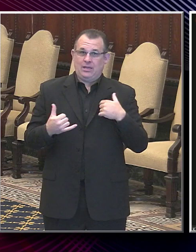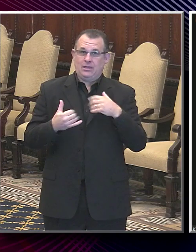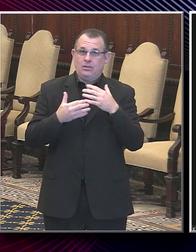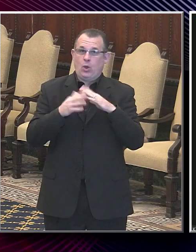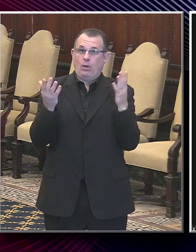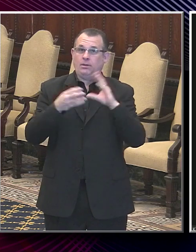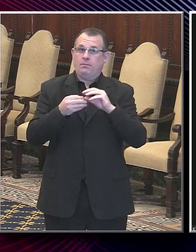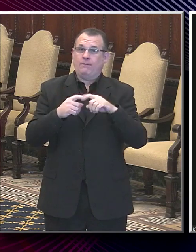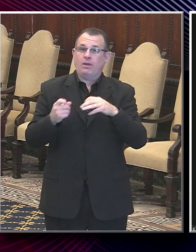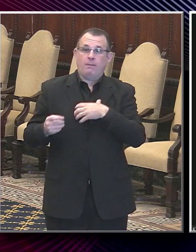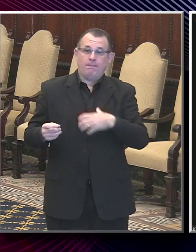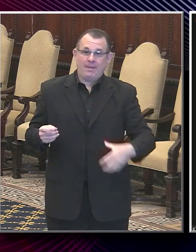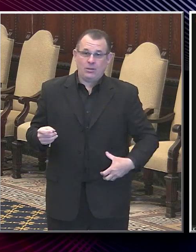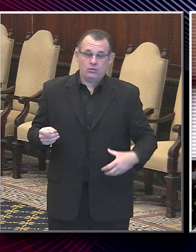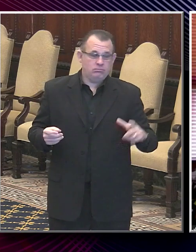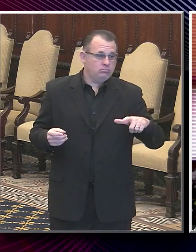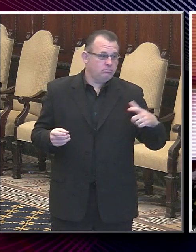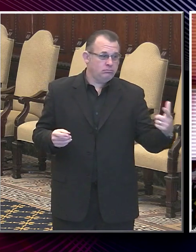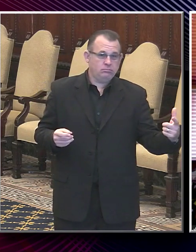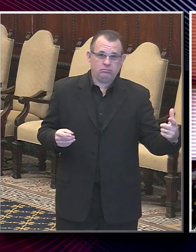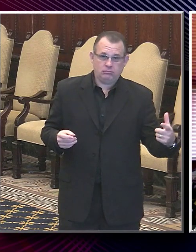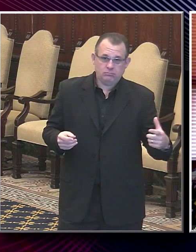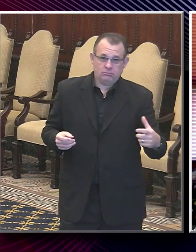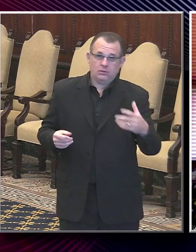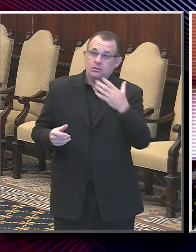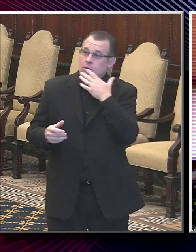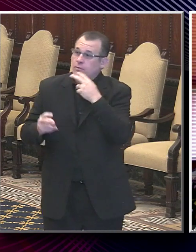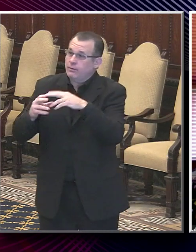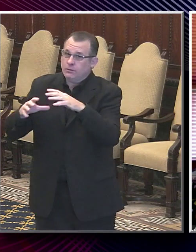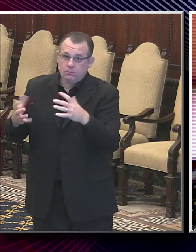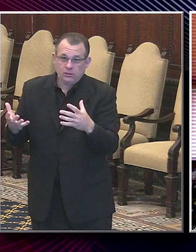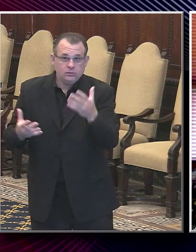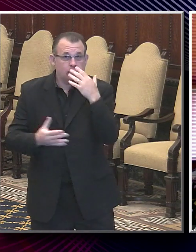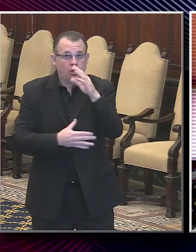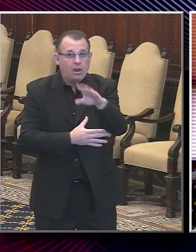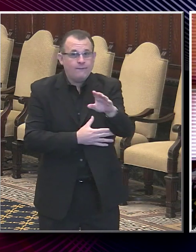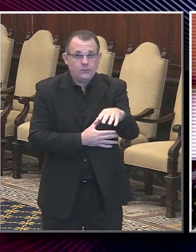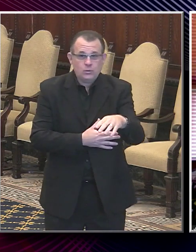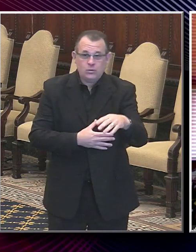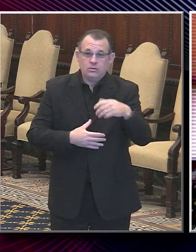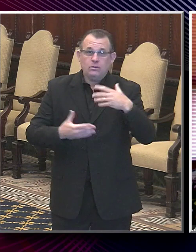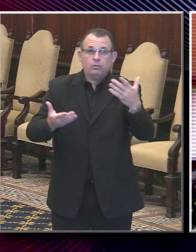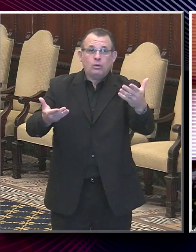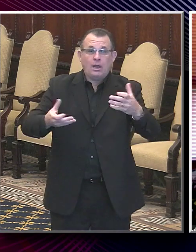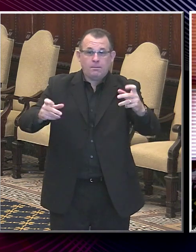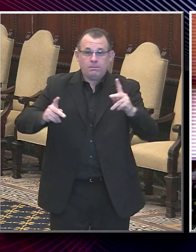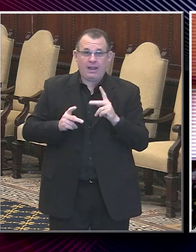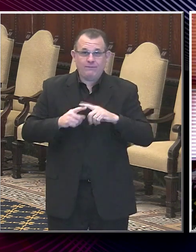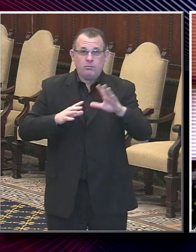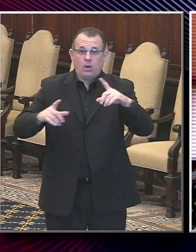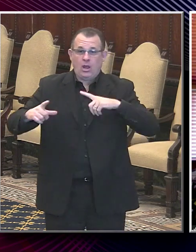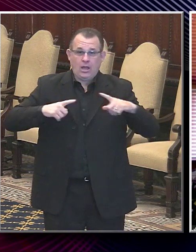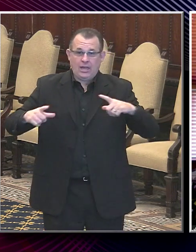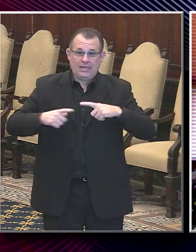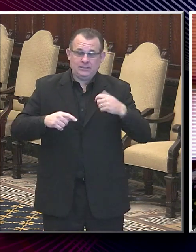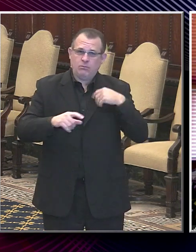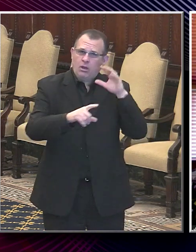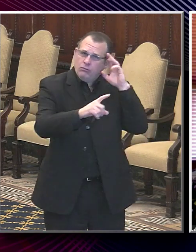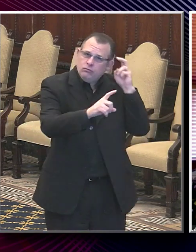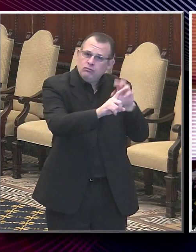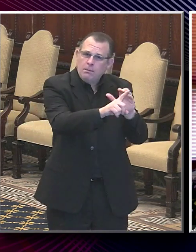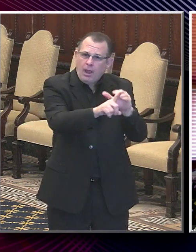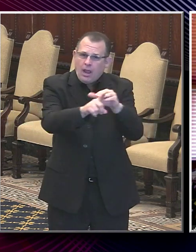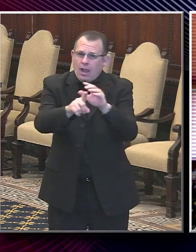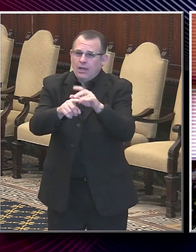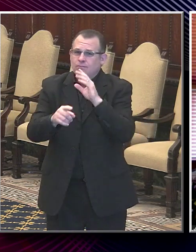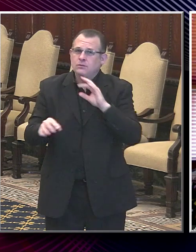Kenney. Mayor, you now have the floor. Thank you very much. Good afternoon, everyone, and welcome back from the holiday. Today, I want to remind residents of a very important